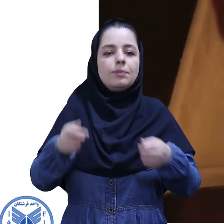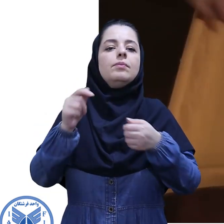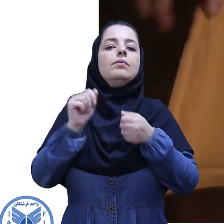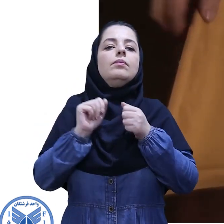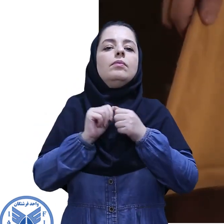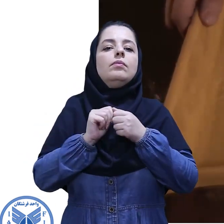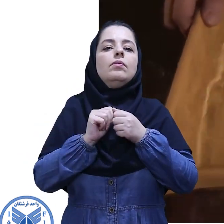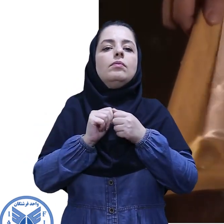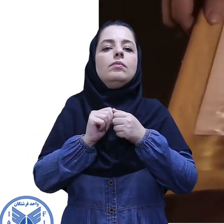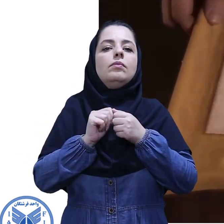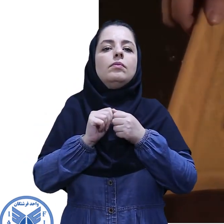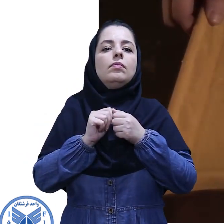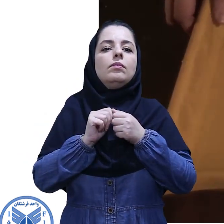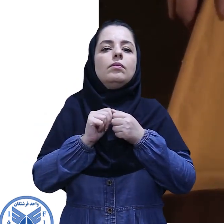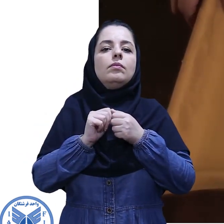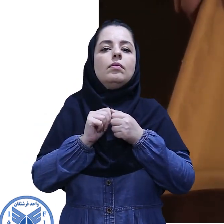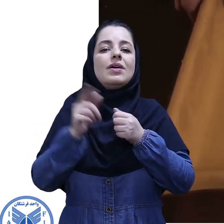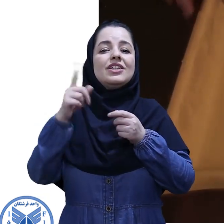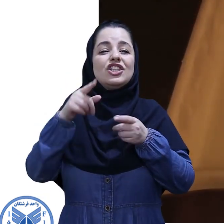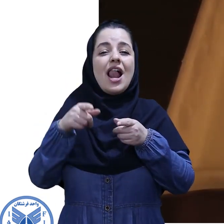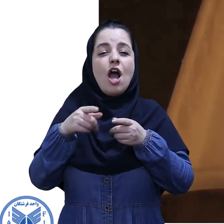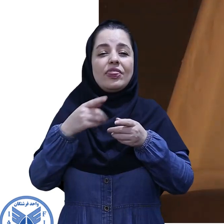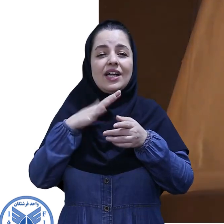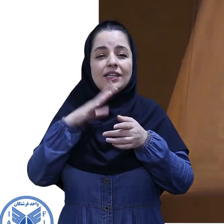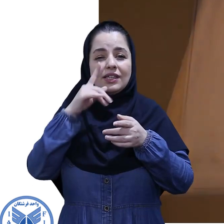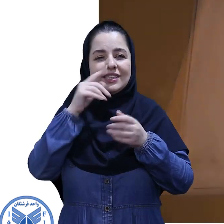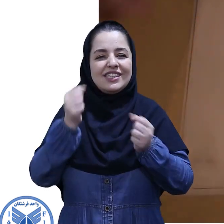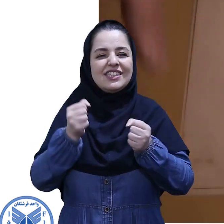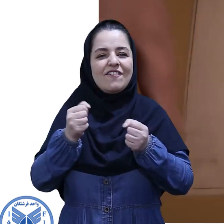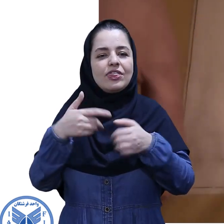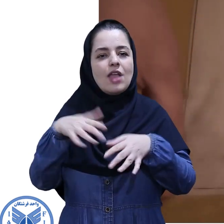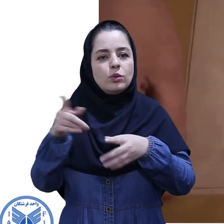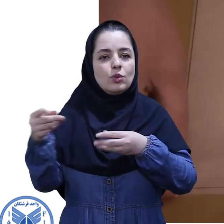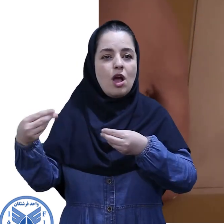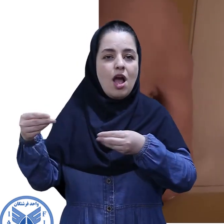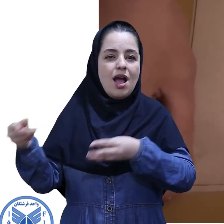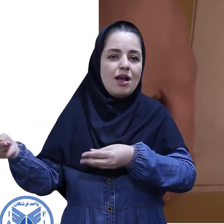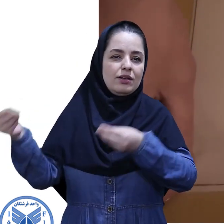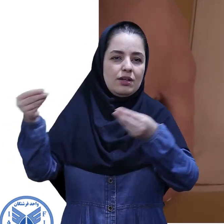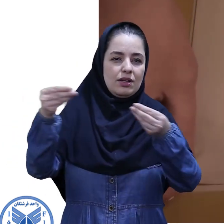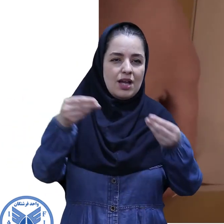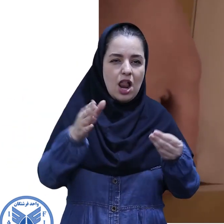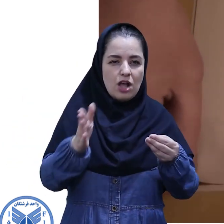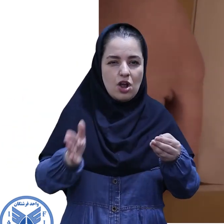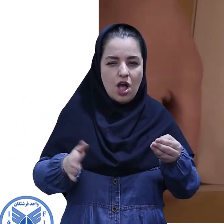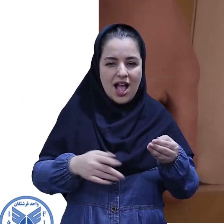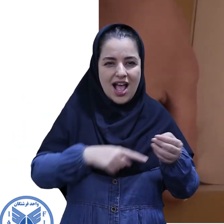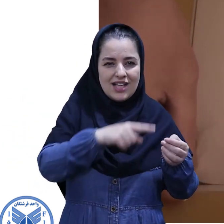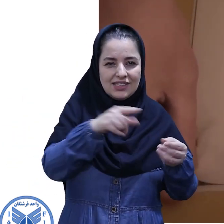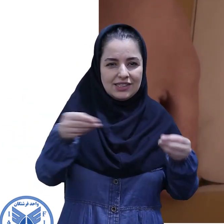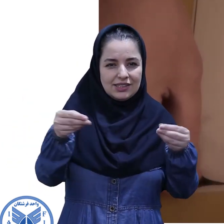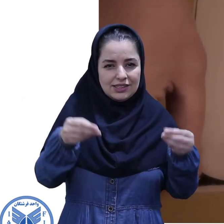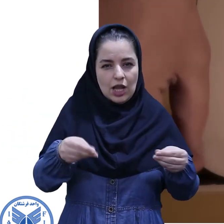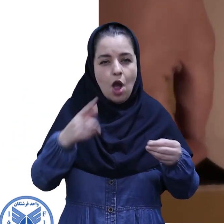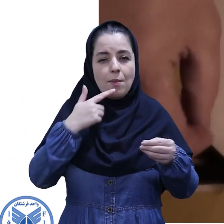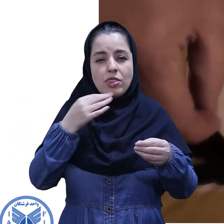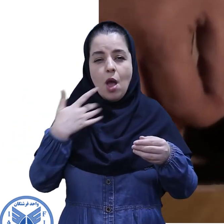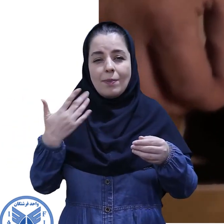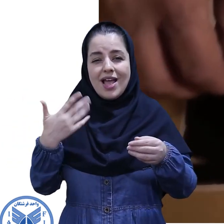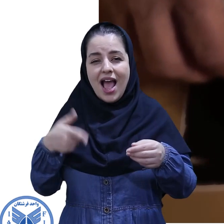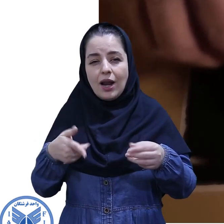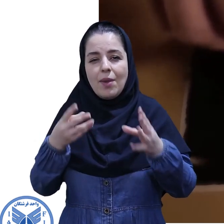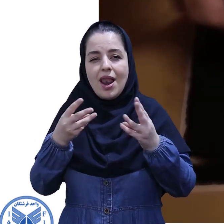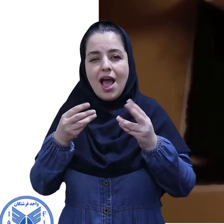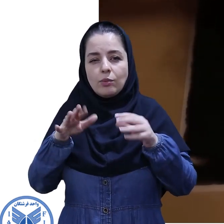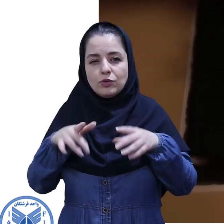with hot water. The unhardened gelatin with pigment ooze out the edges. It's softening because